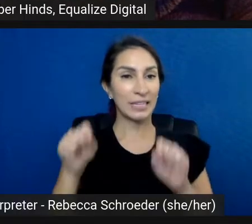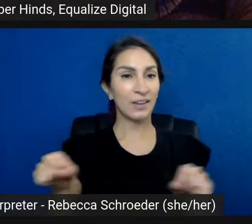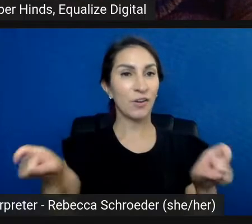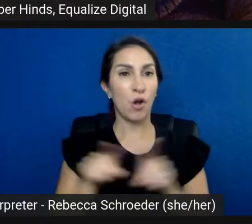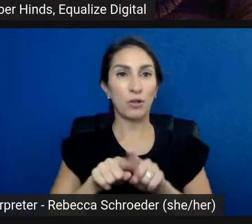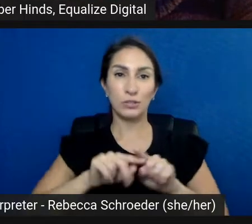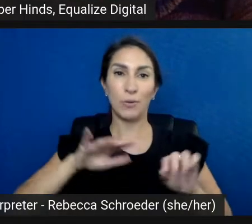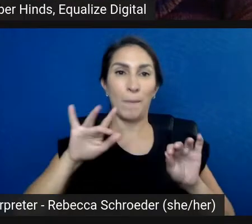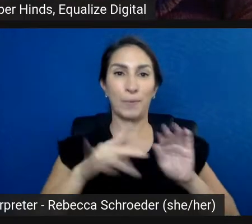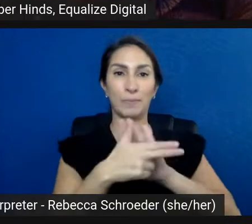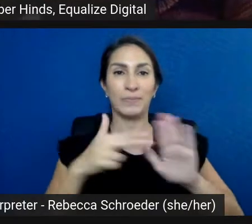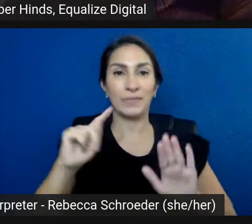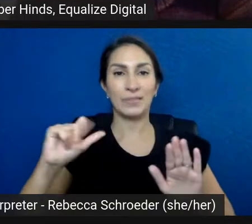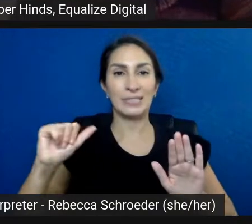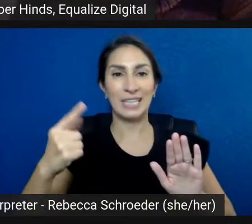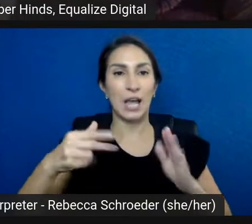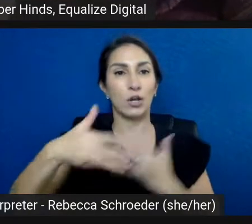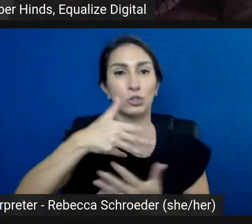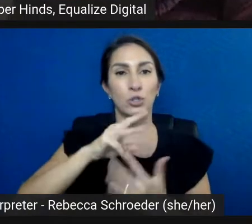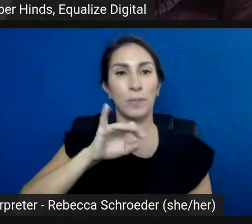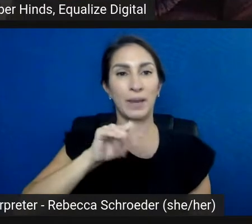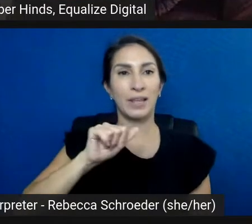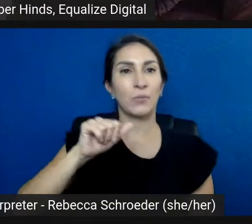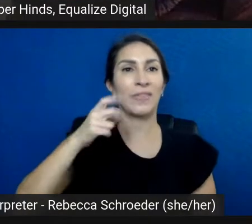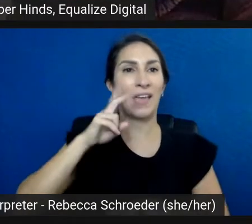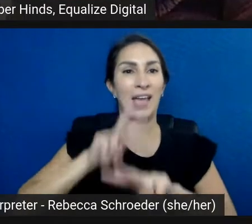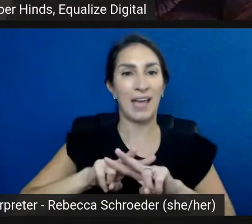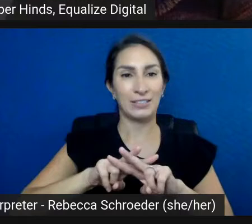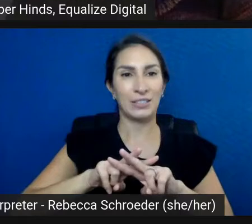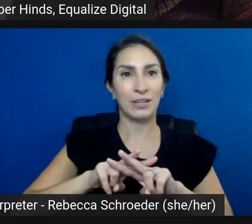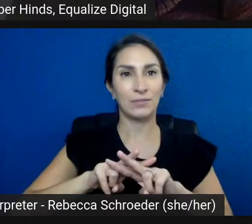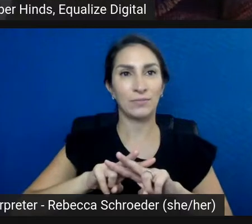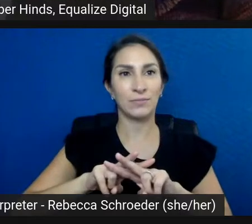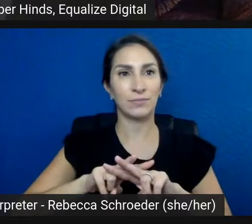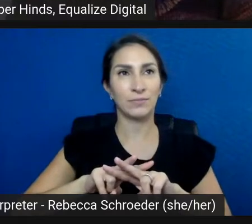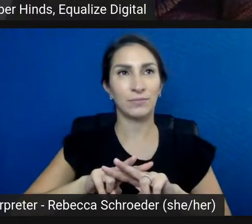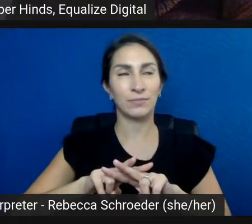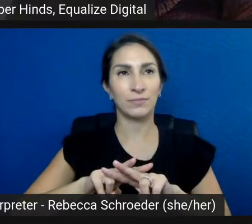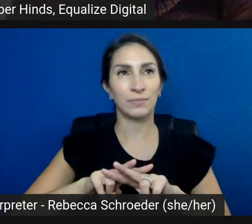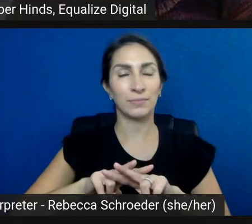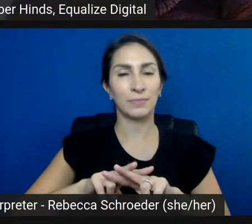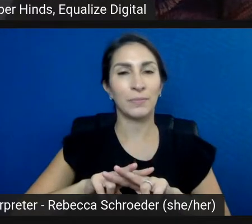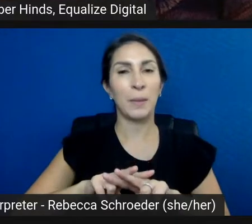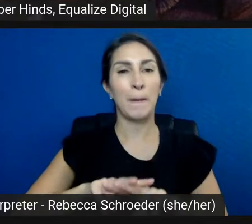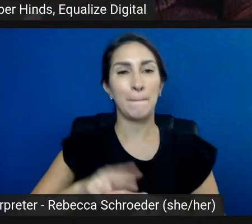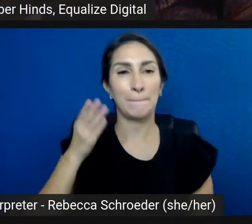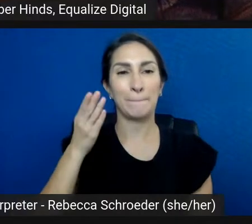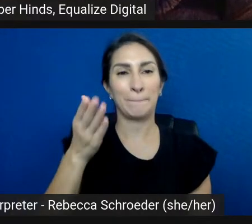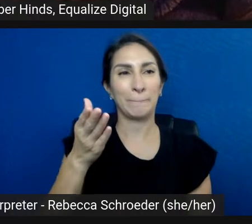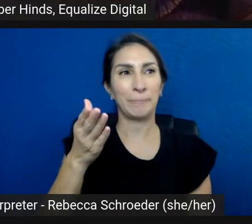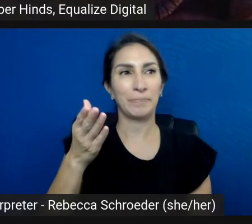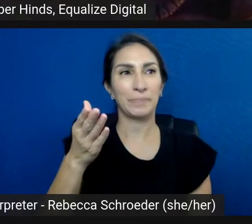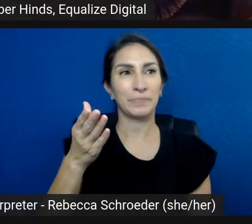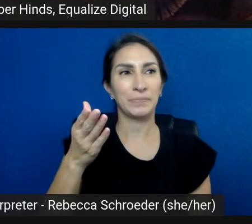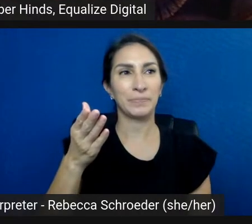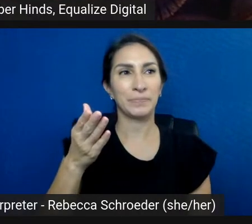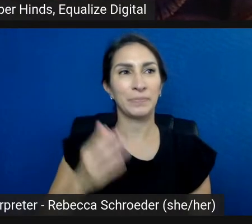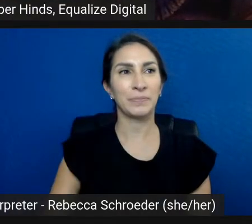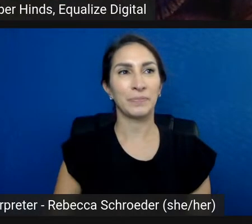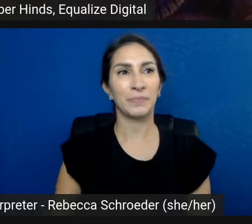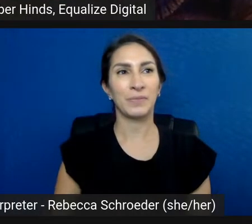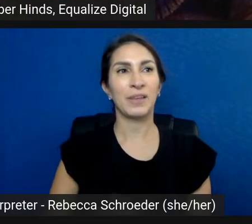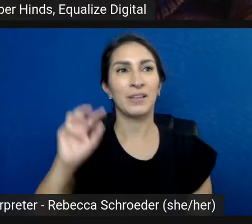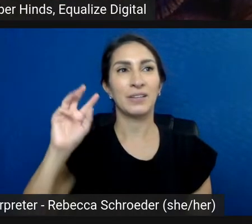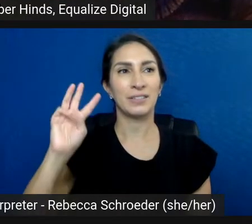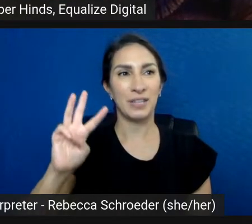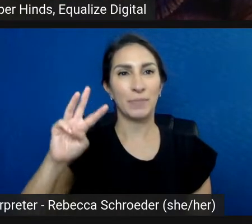social media with hashtag WPA11Y Day and hashtag WP 2022. Oh,